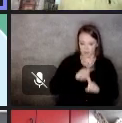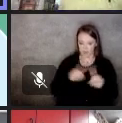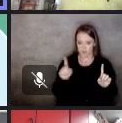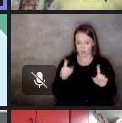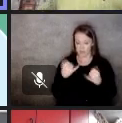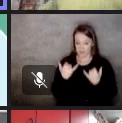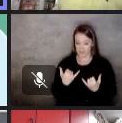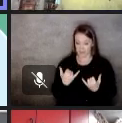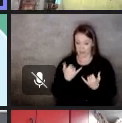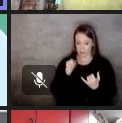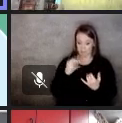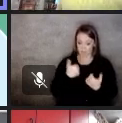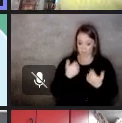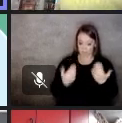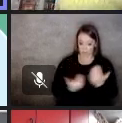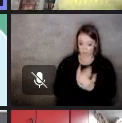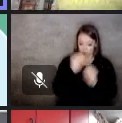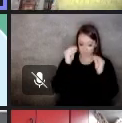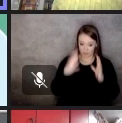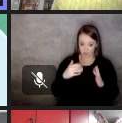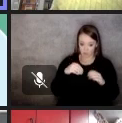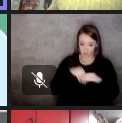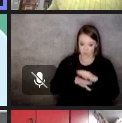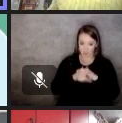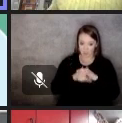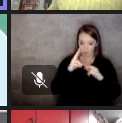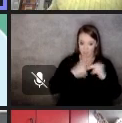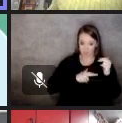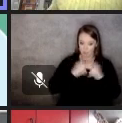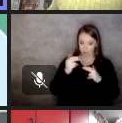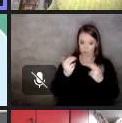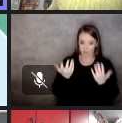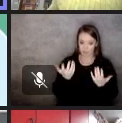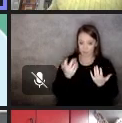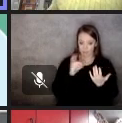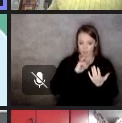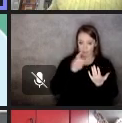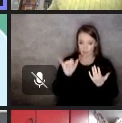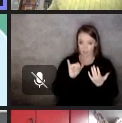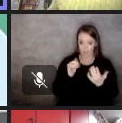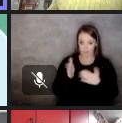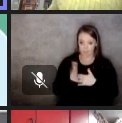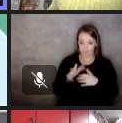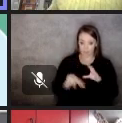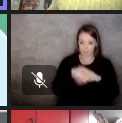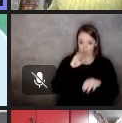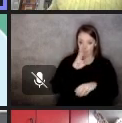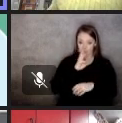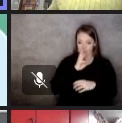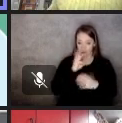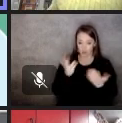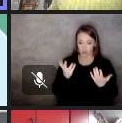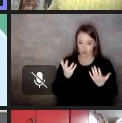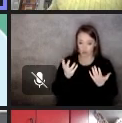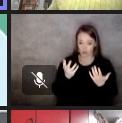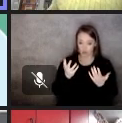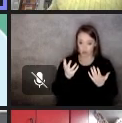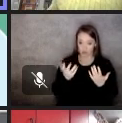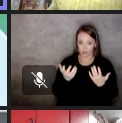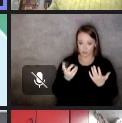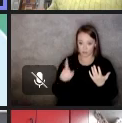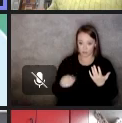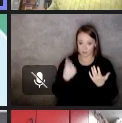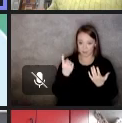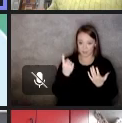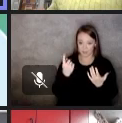a new teacher that comes in the building, they're pretty well flopping like a fish out of water sometimes, unless their team really grasps a hold of